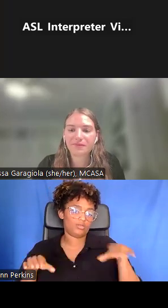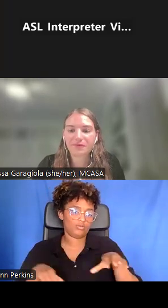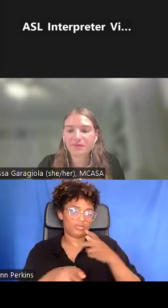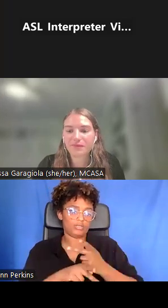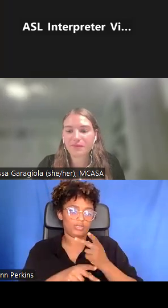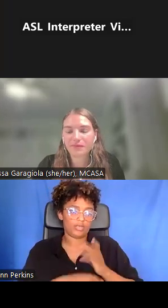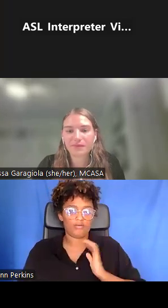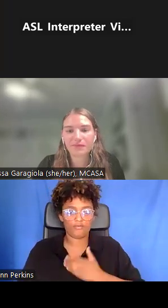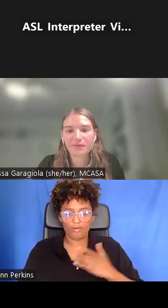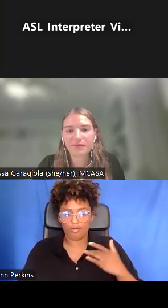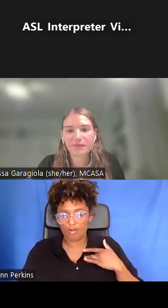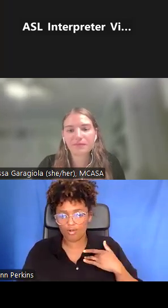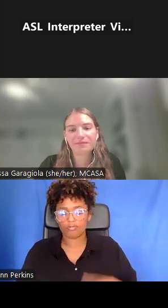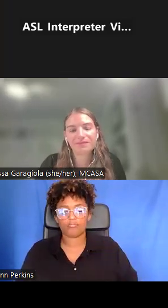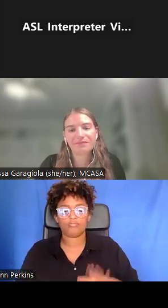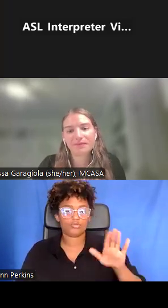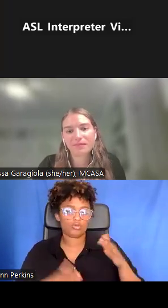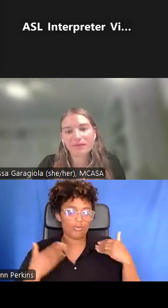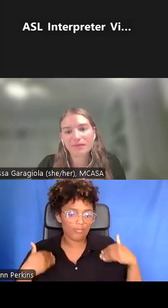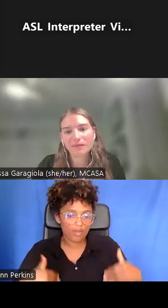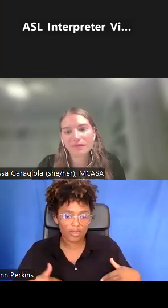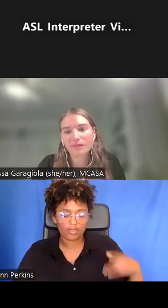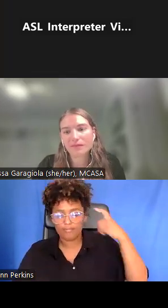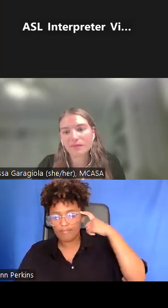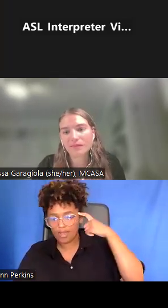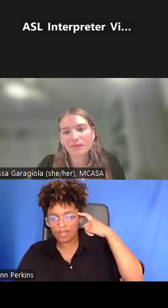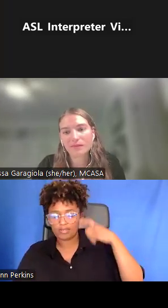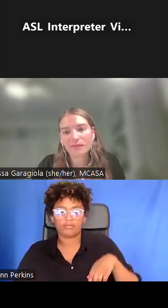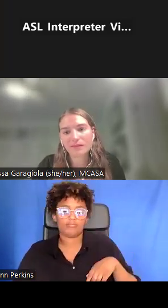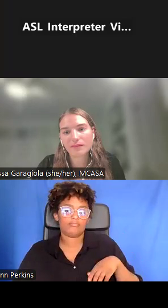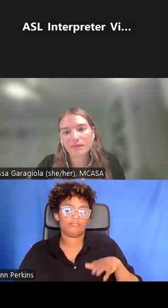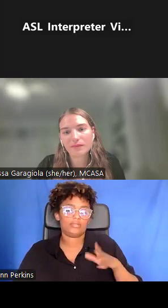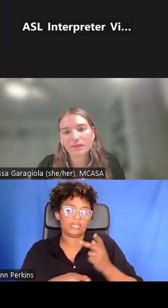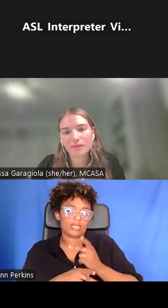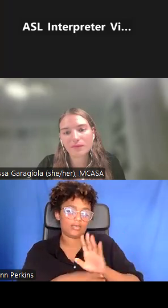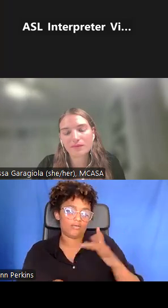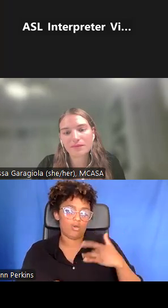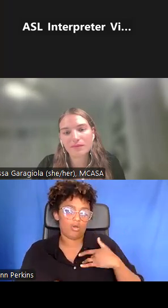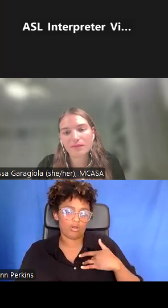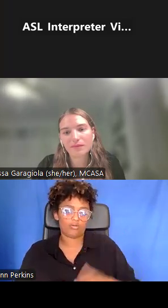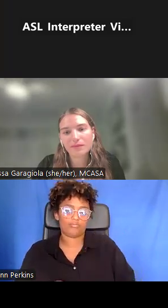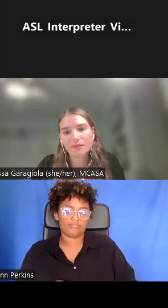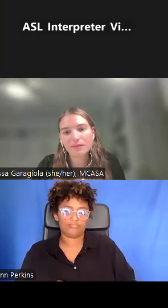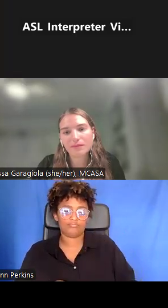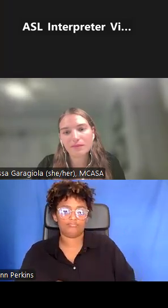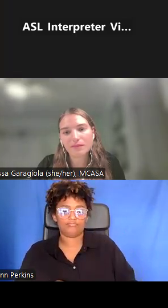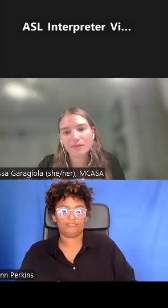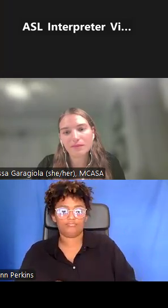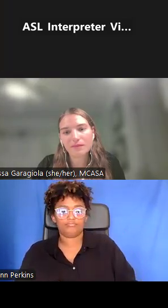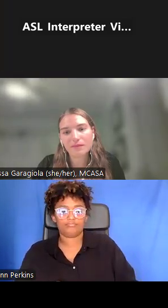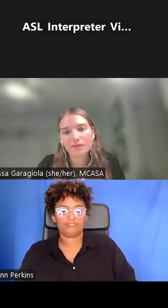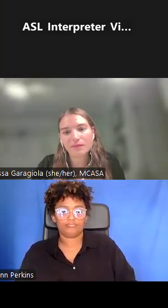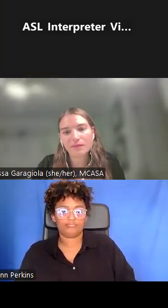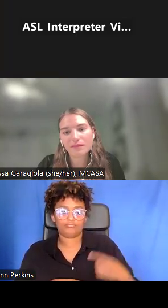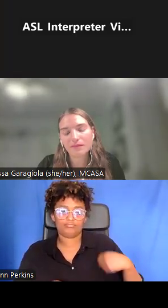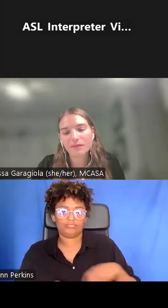So taking care of your body, taking care of your mind, taking care of your heart. So we put in the chat